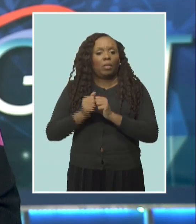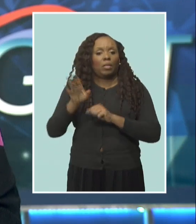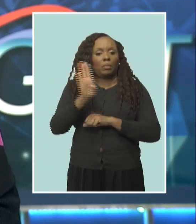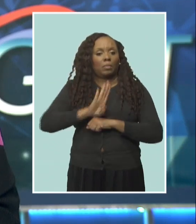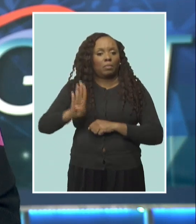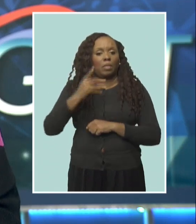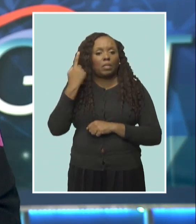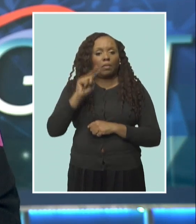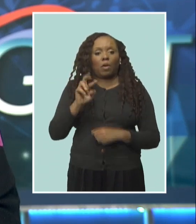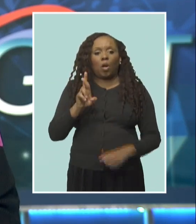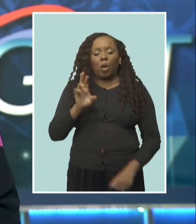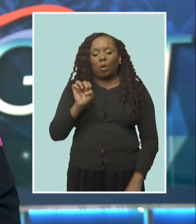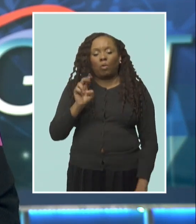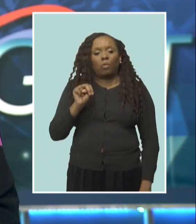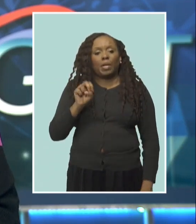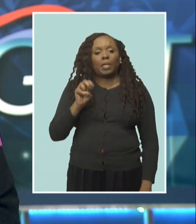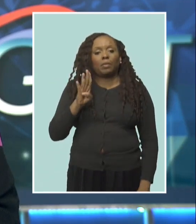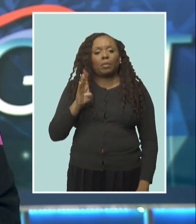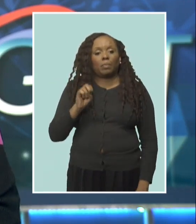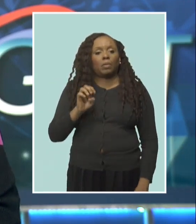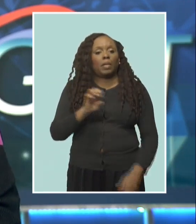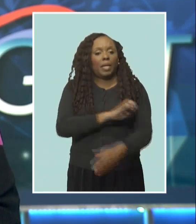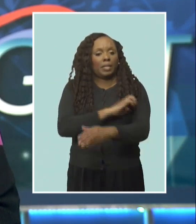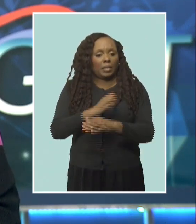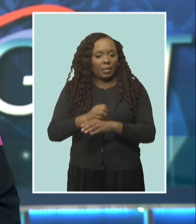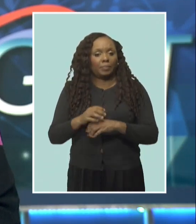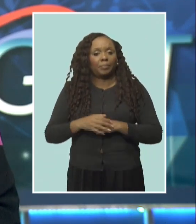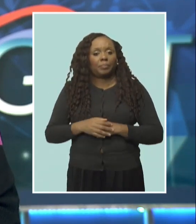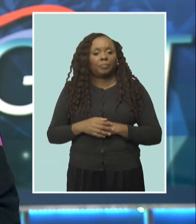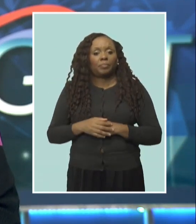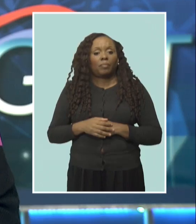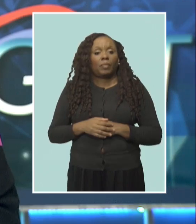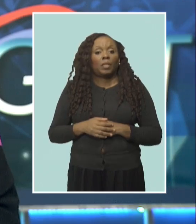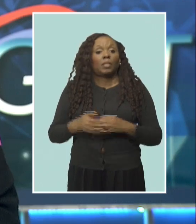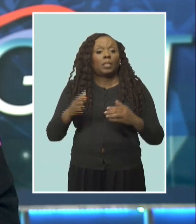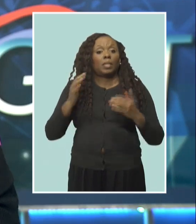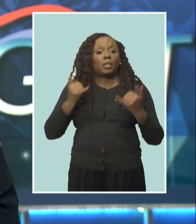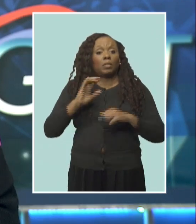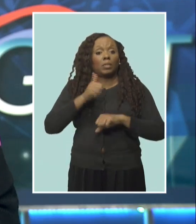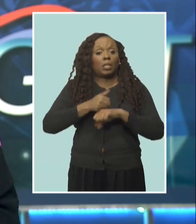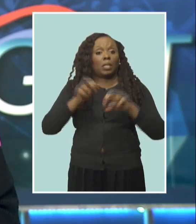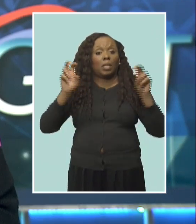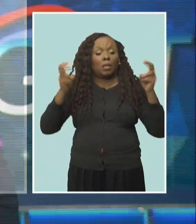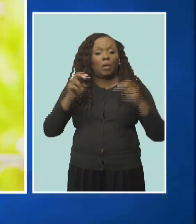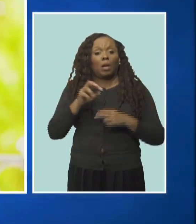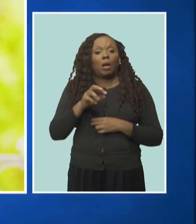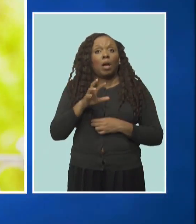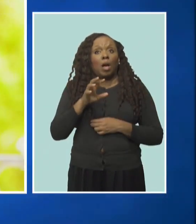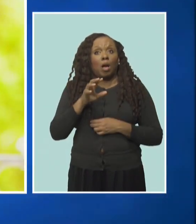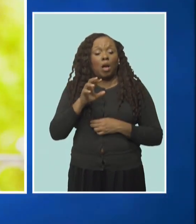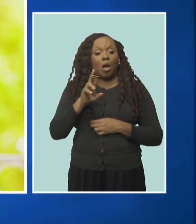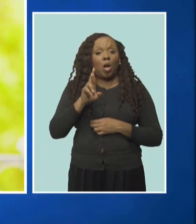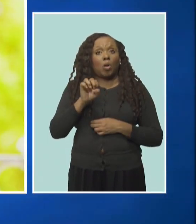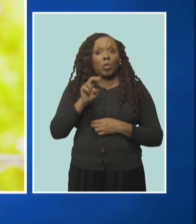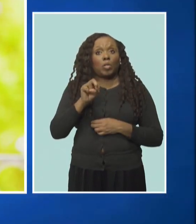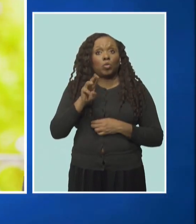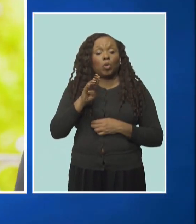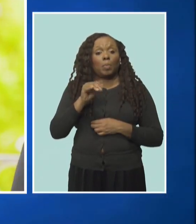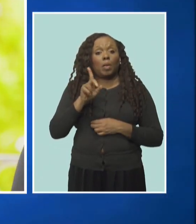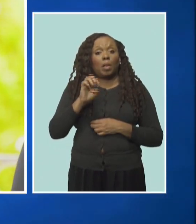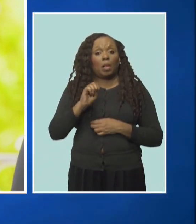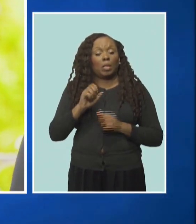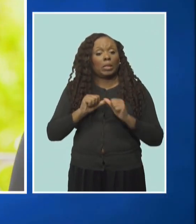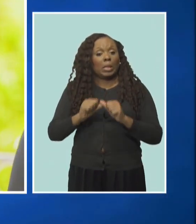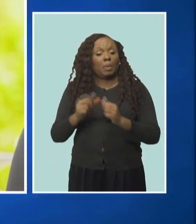renewable energy sector as the country launches the Renew Stable Barbados project. And together with Hydrogène de France,